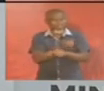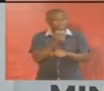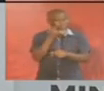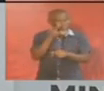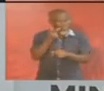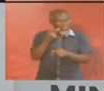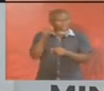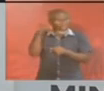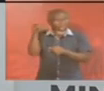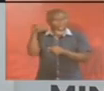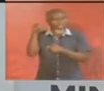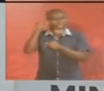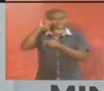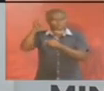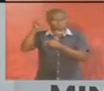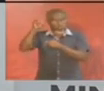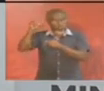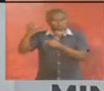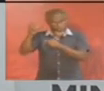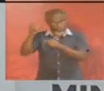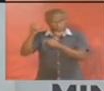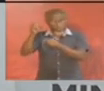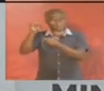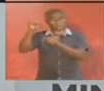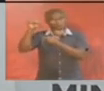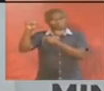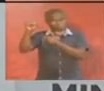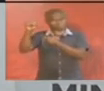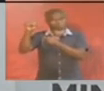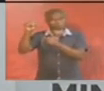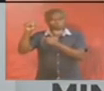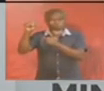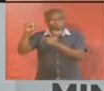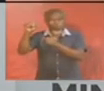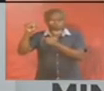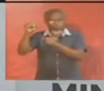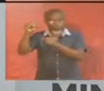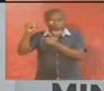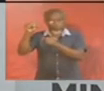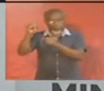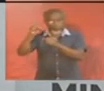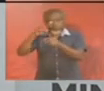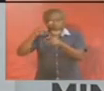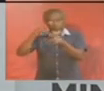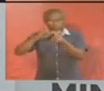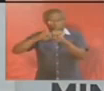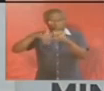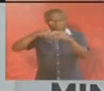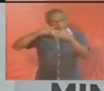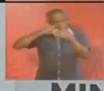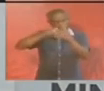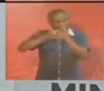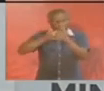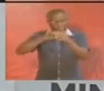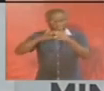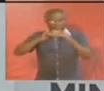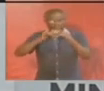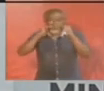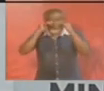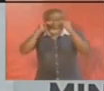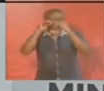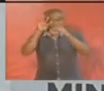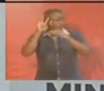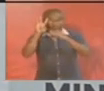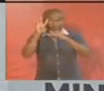Johnson vaccine. Again, once you begin to expand into phase 4 of a vaccine, and you do it at such a large scale,